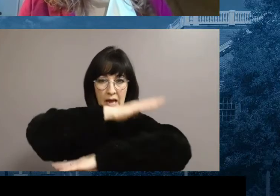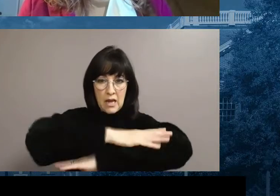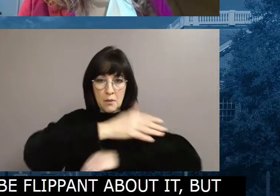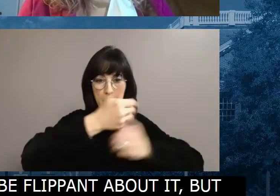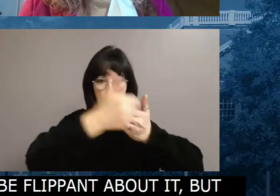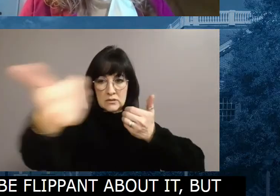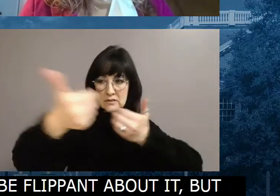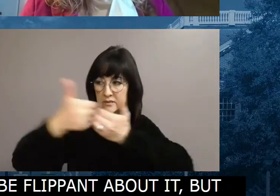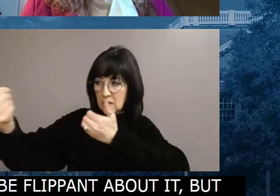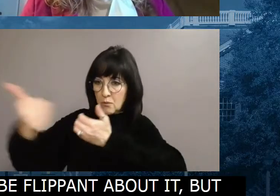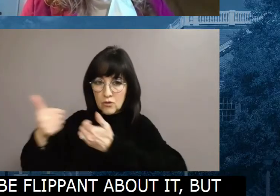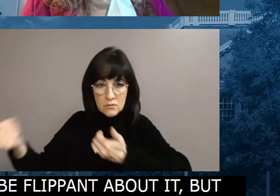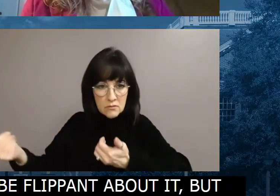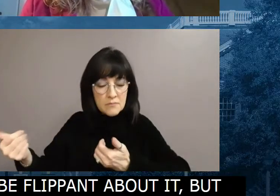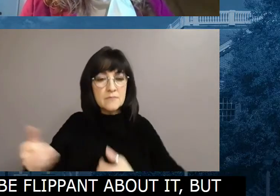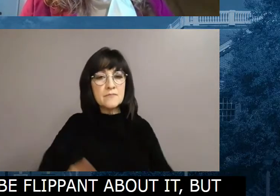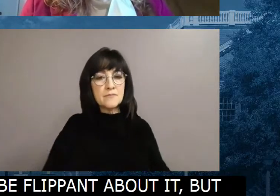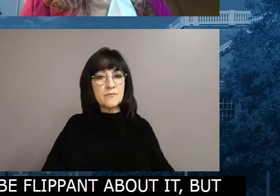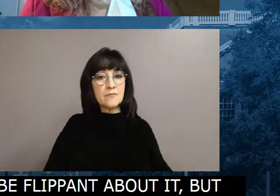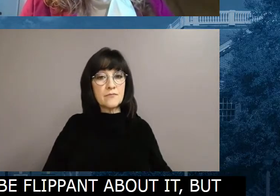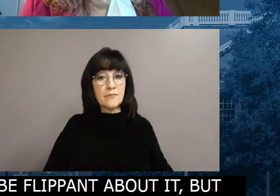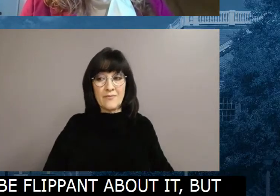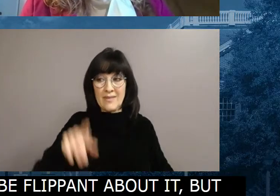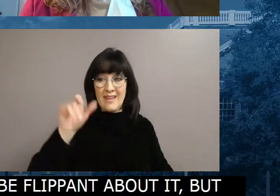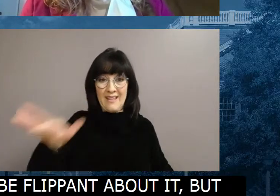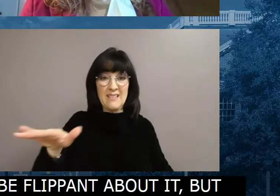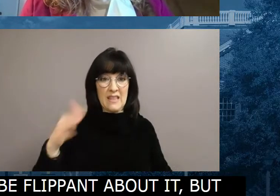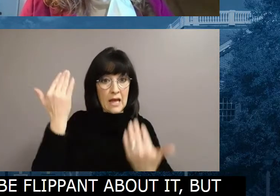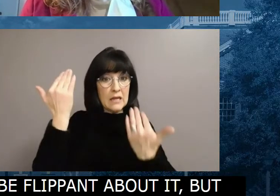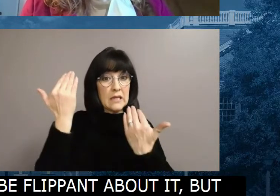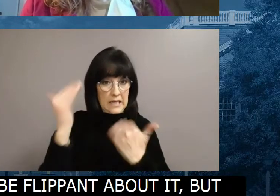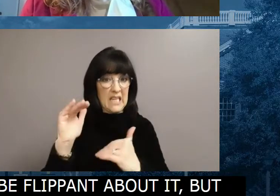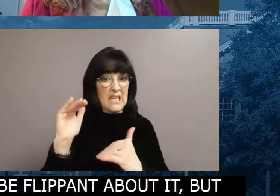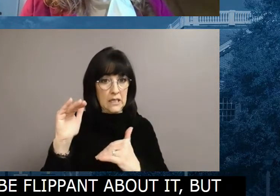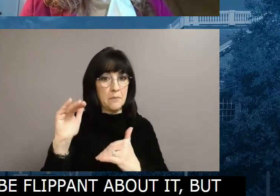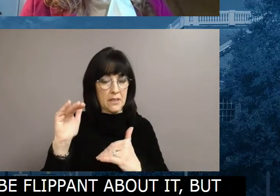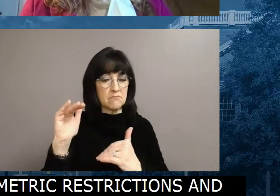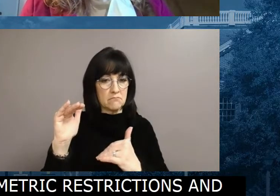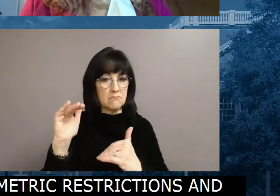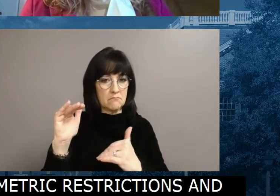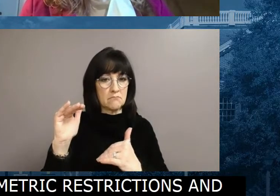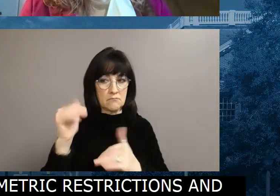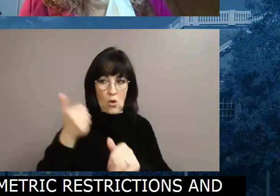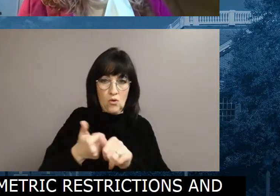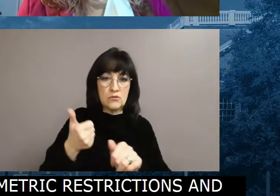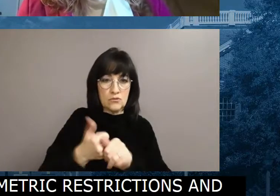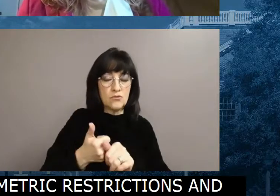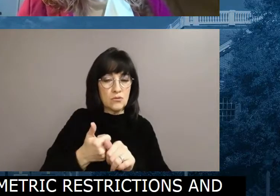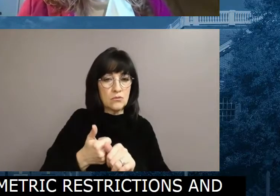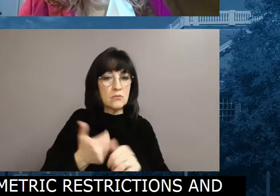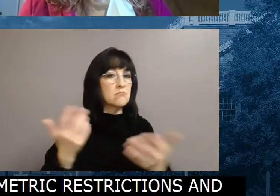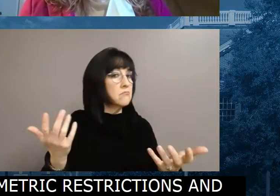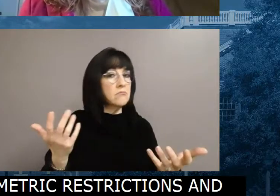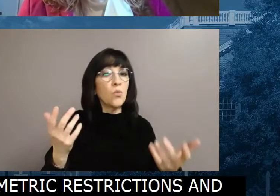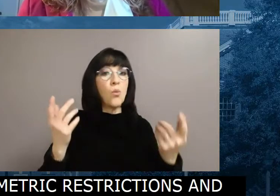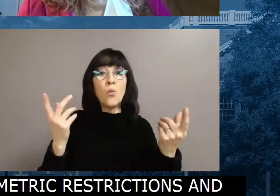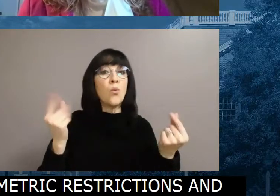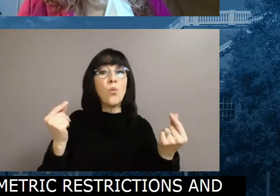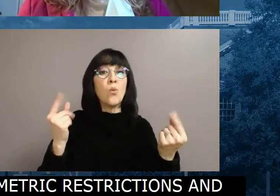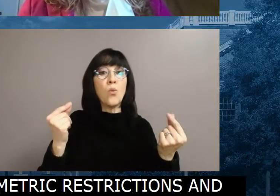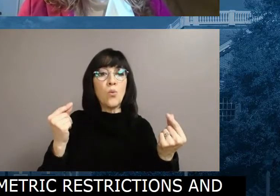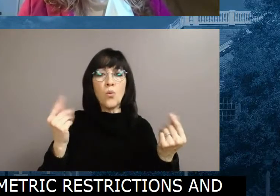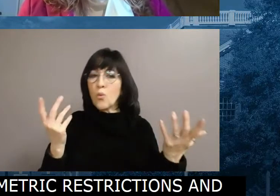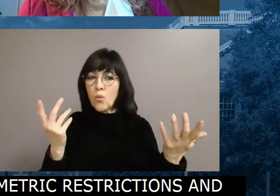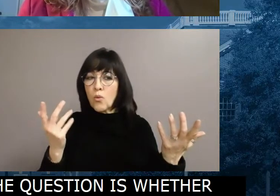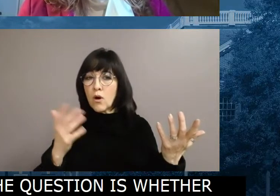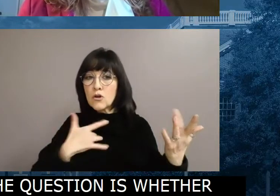at tables, et cetera, that limits capacity on its own. The question is whether you have a fire code